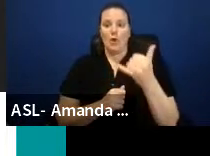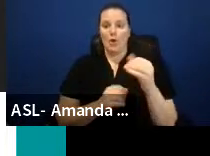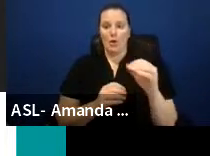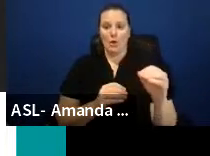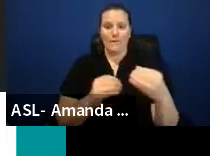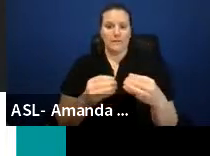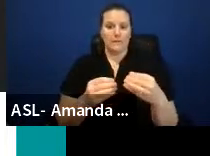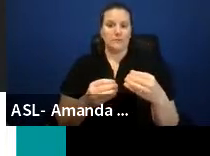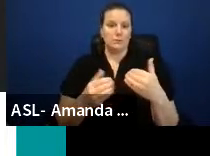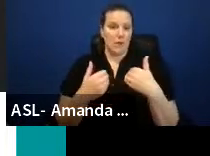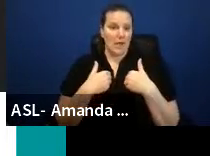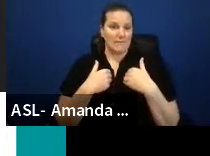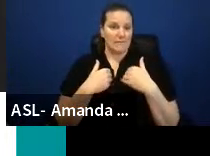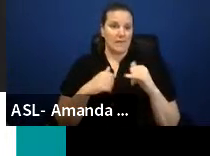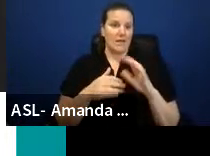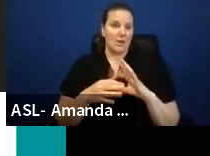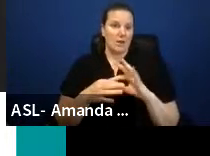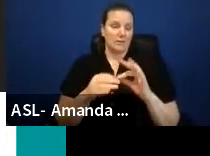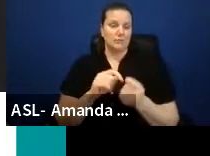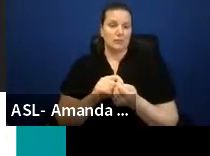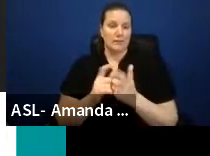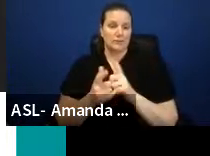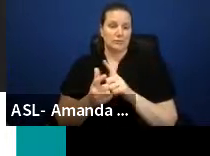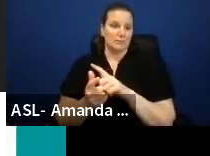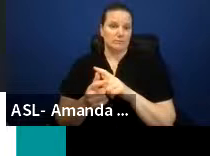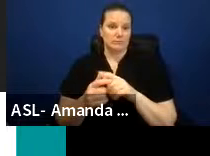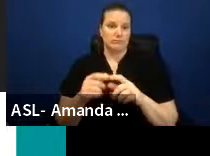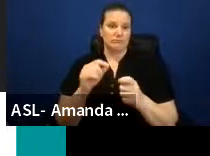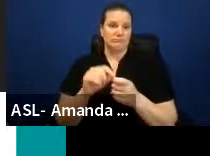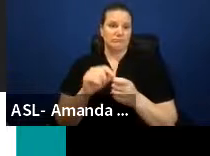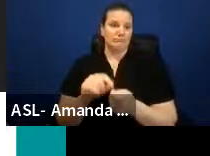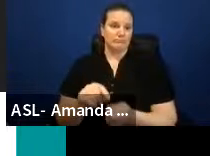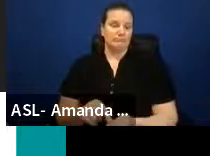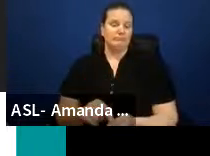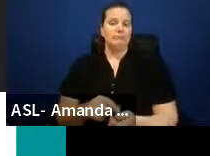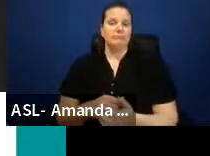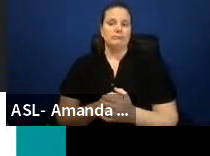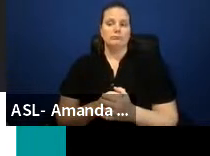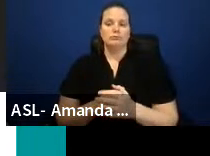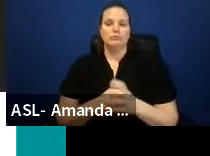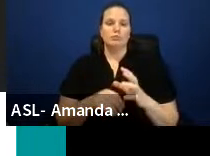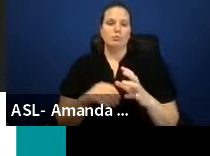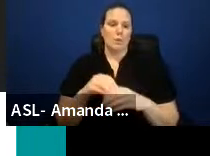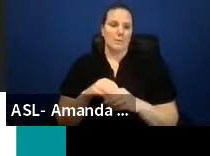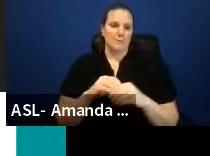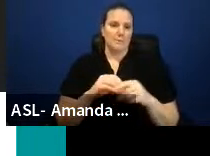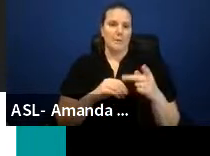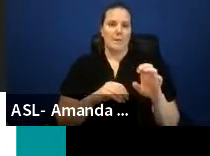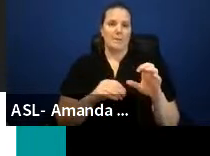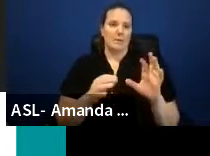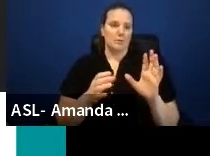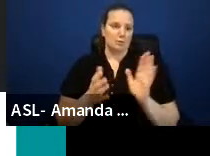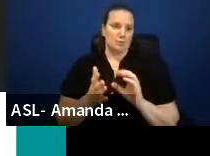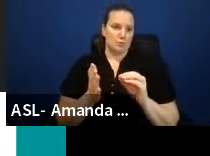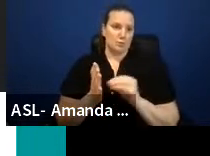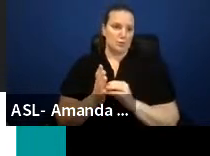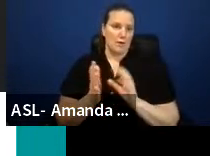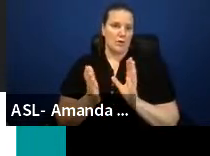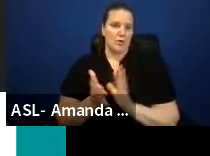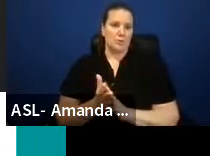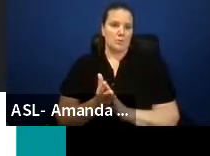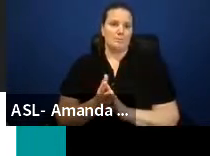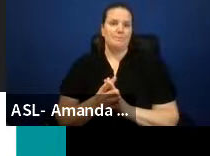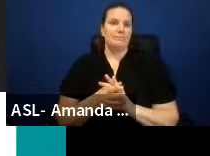and we will have your comment transcribed verbatim and entered into the public record. And you can